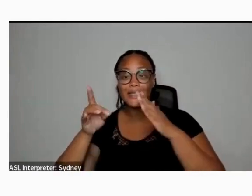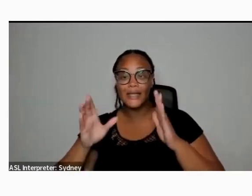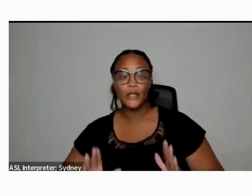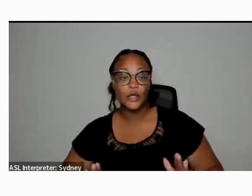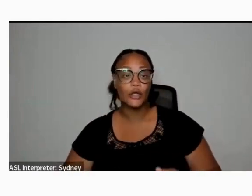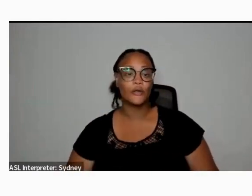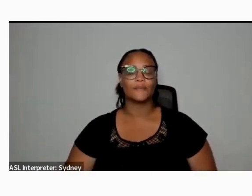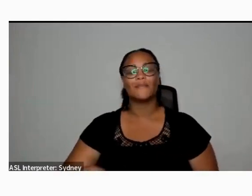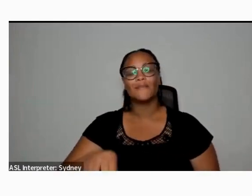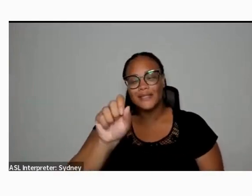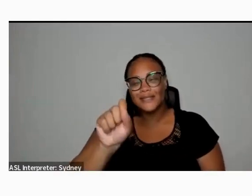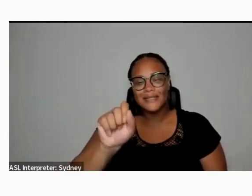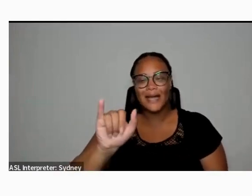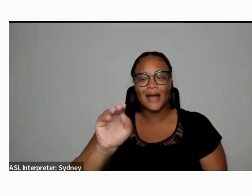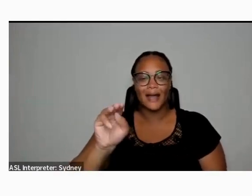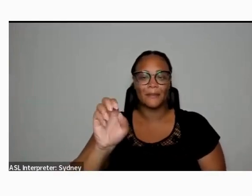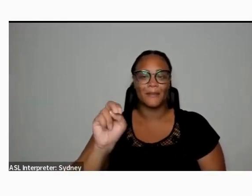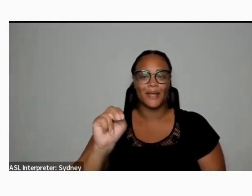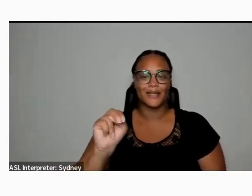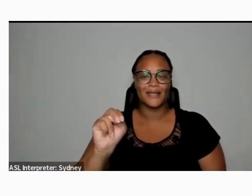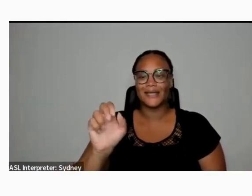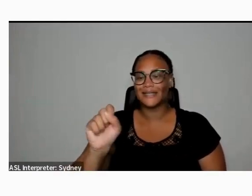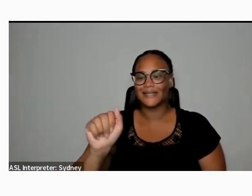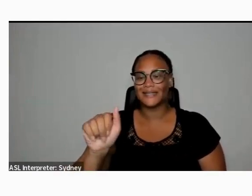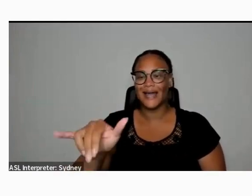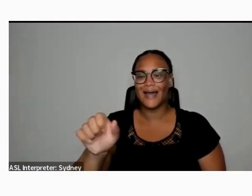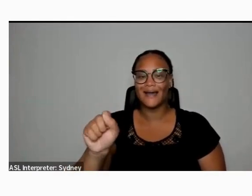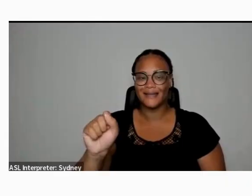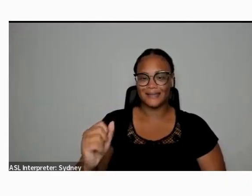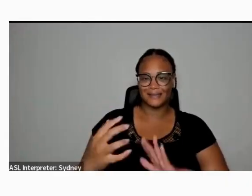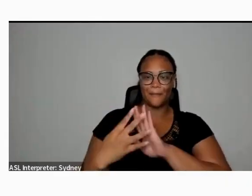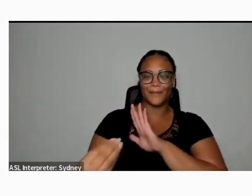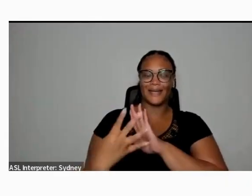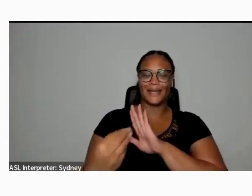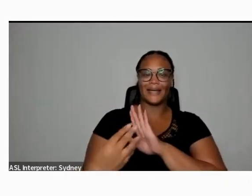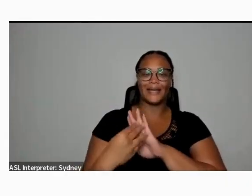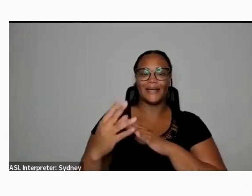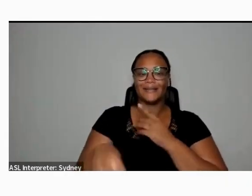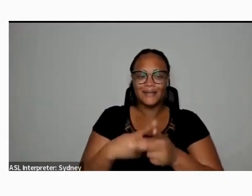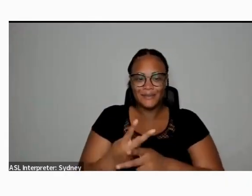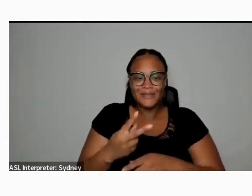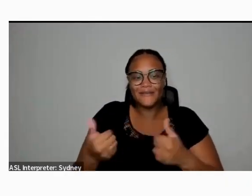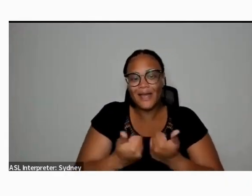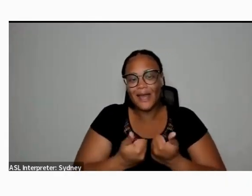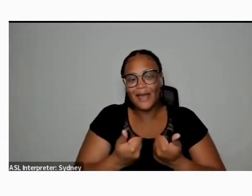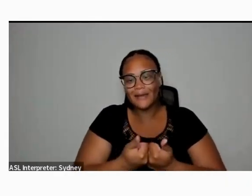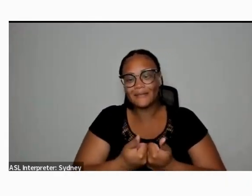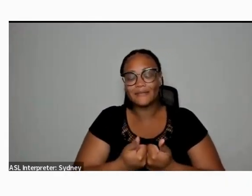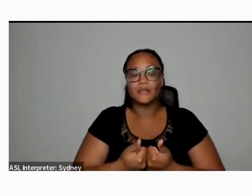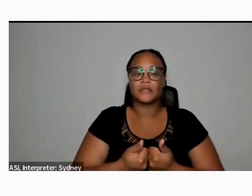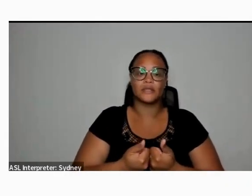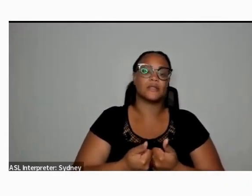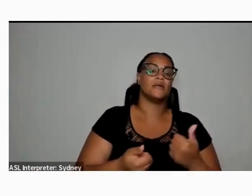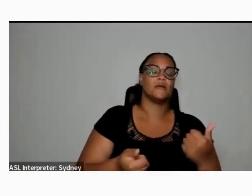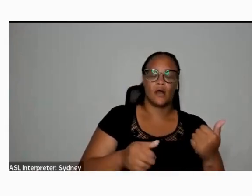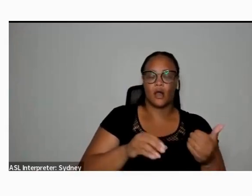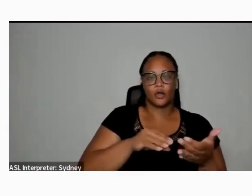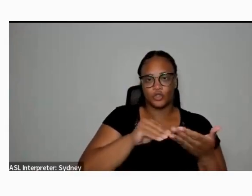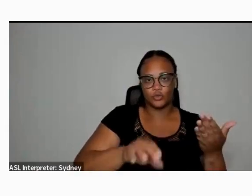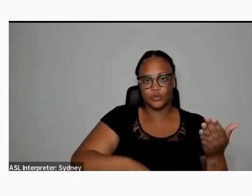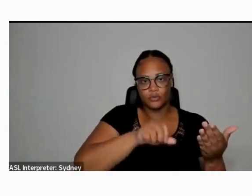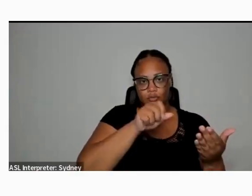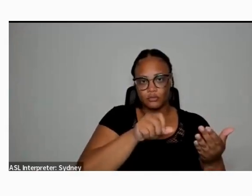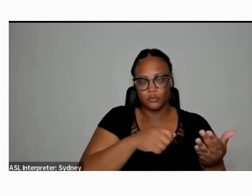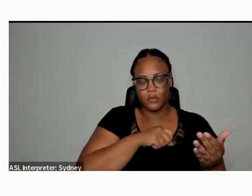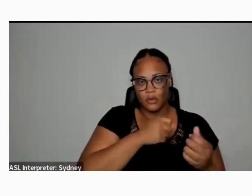of games. Anything with modeling, our students really like. On a rainy day, you could build a